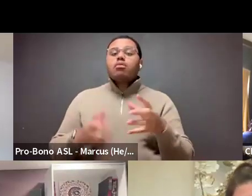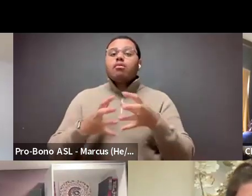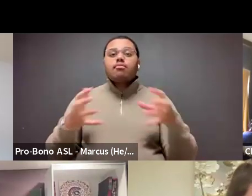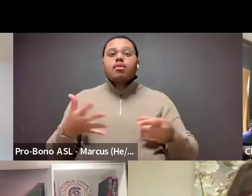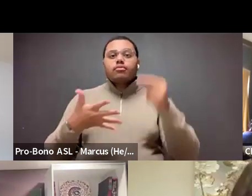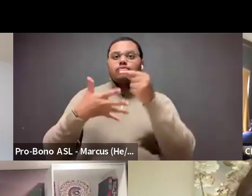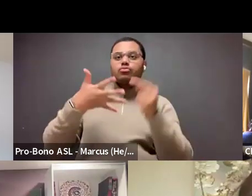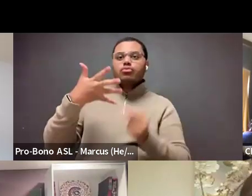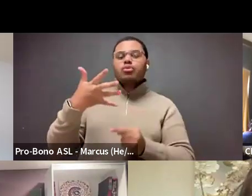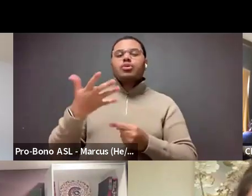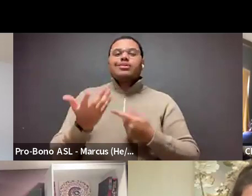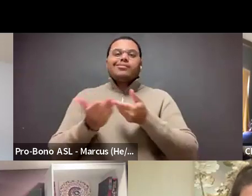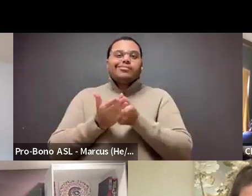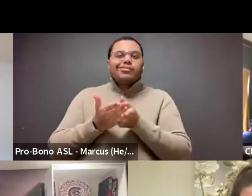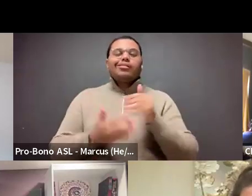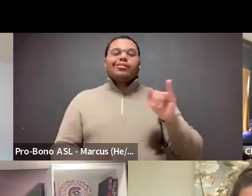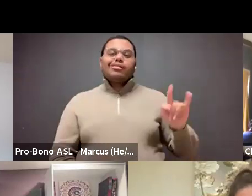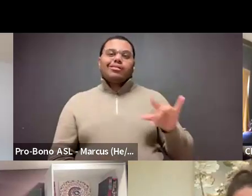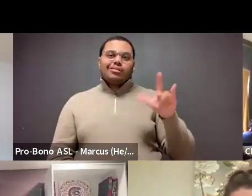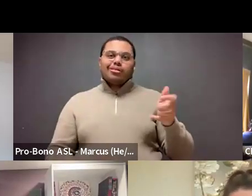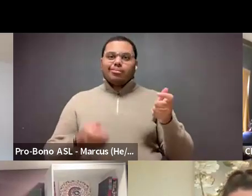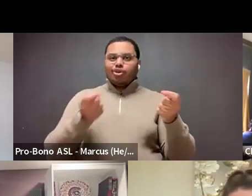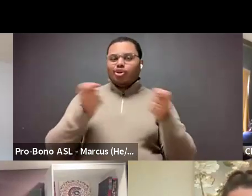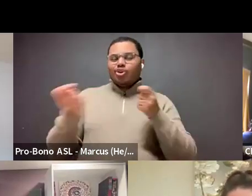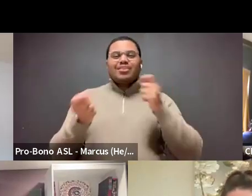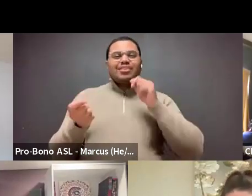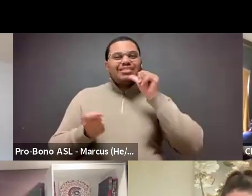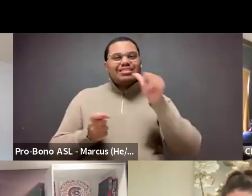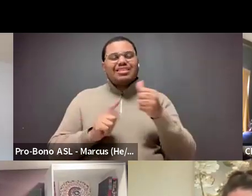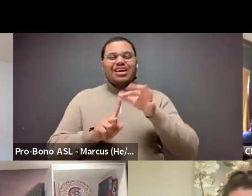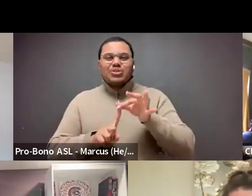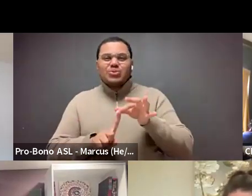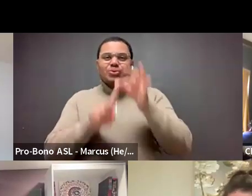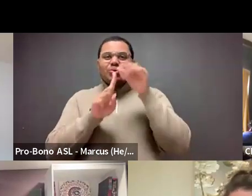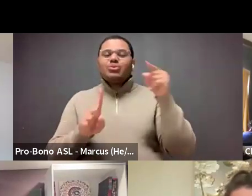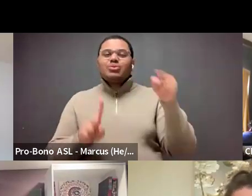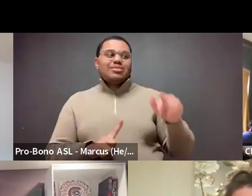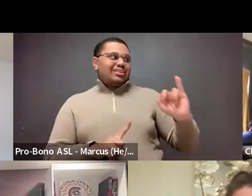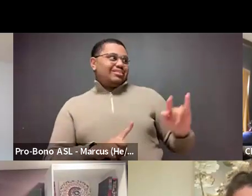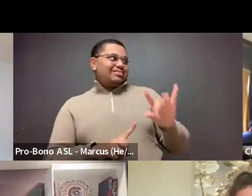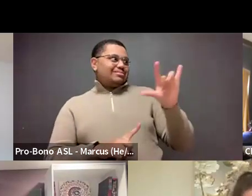of intimacy, direction, and coordination are not the exclusive use of intimacy directors and coordinators.